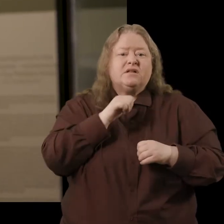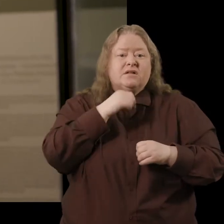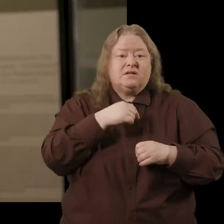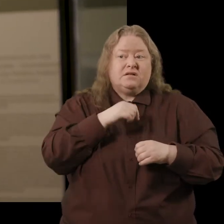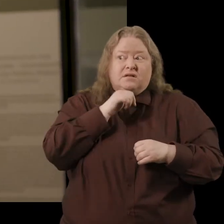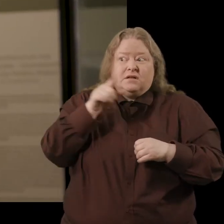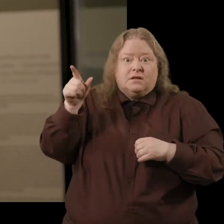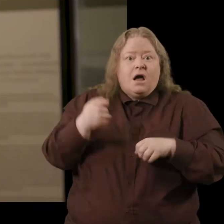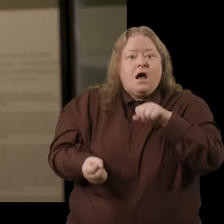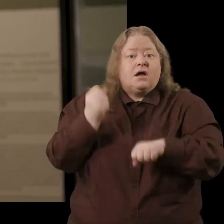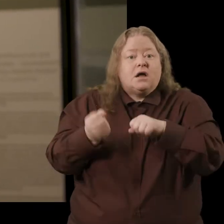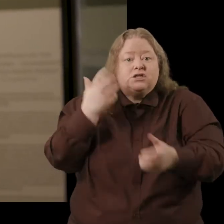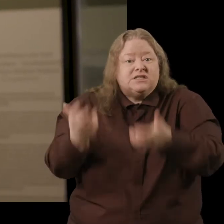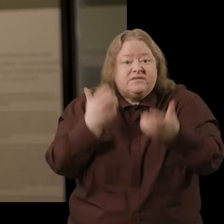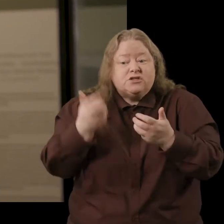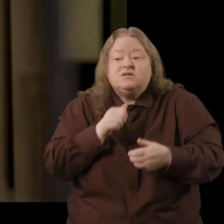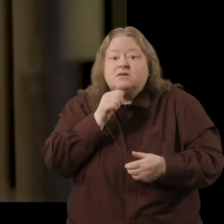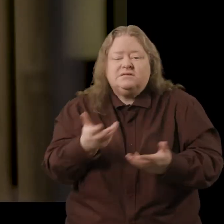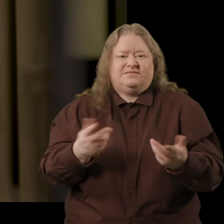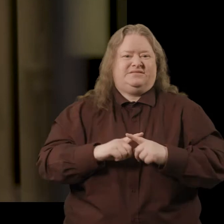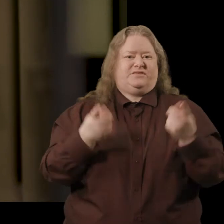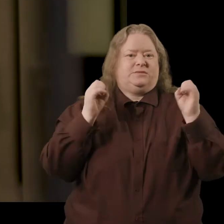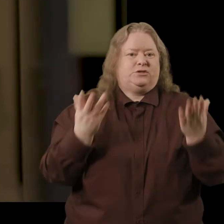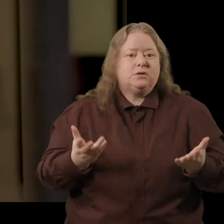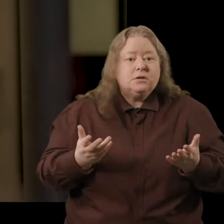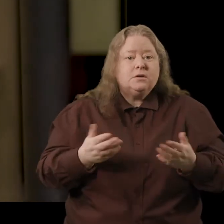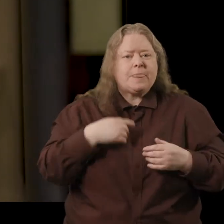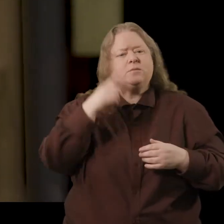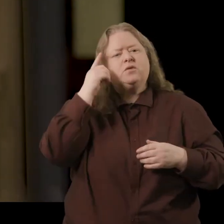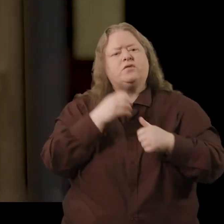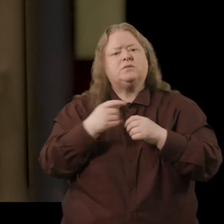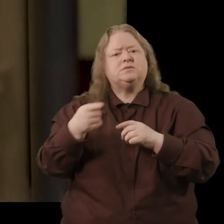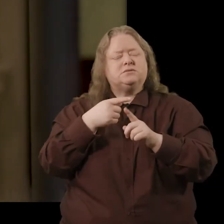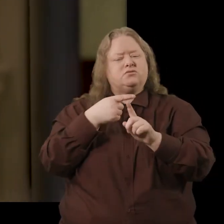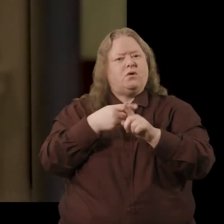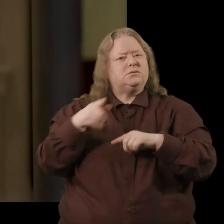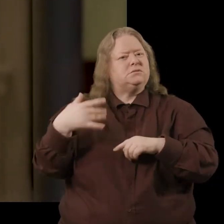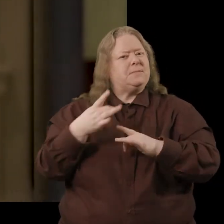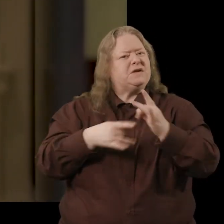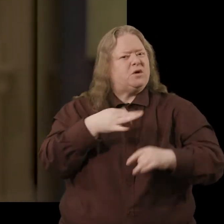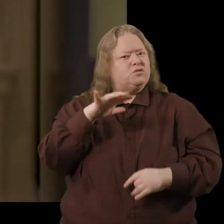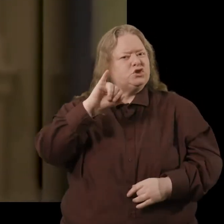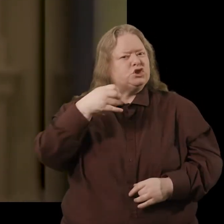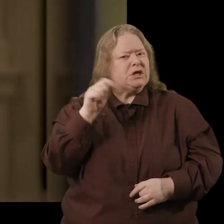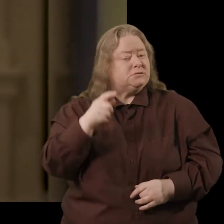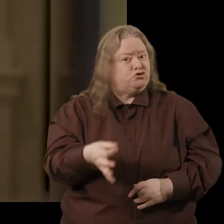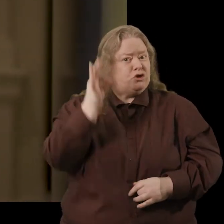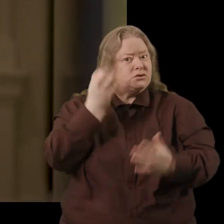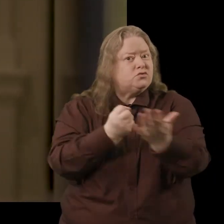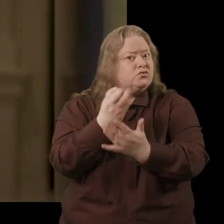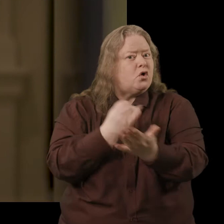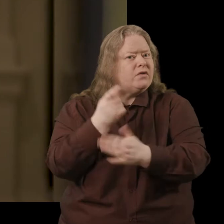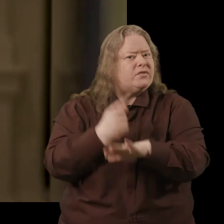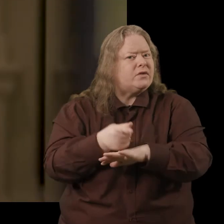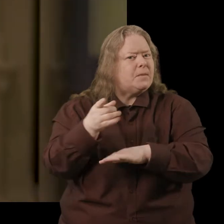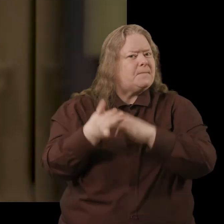those archaeological excavations. I suppose the other thing about the little cross is it's made of jet, which has a great story behind it, what